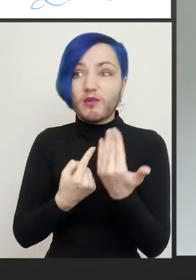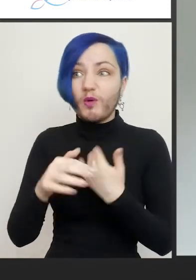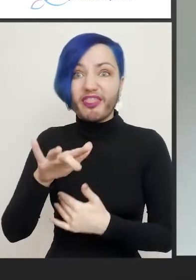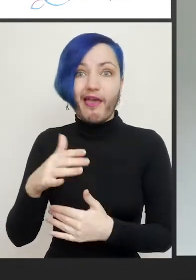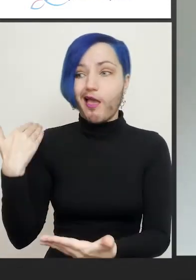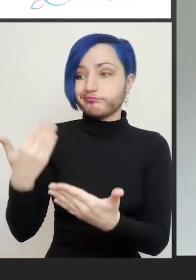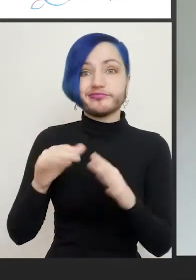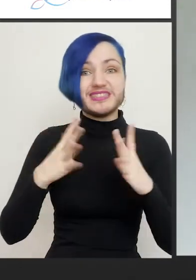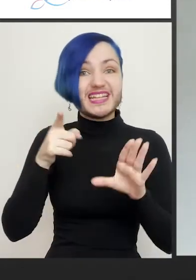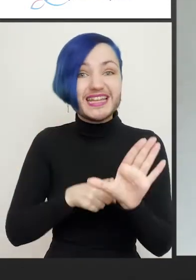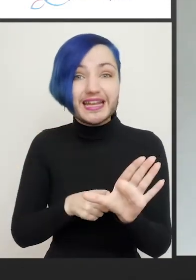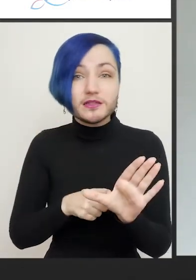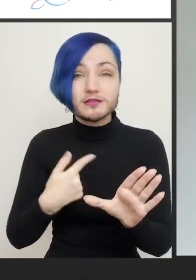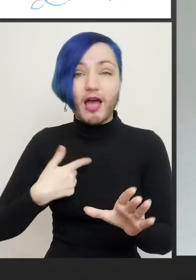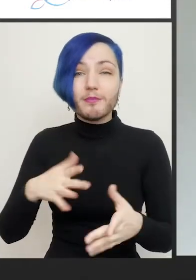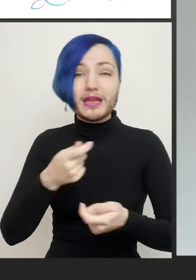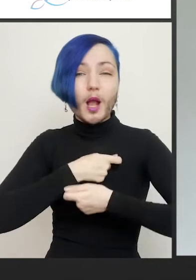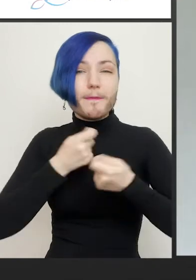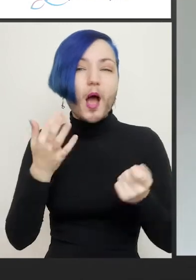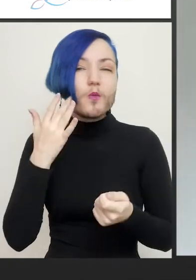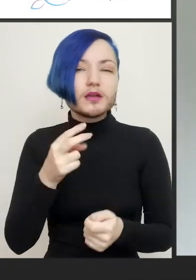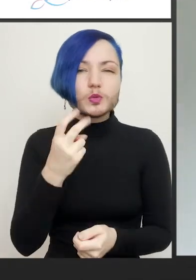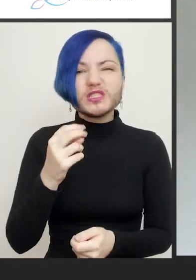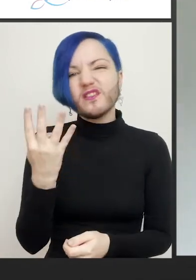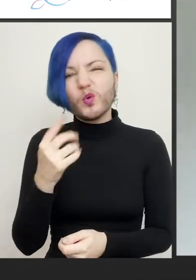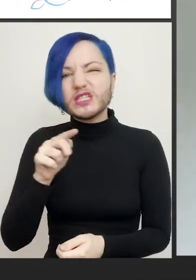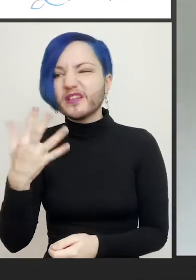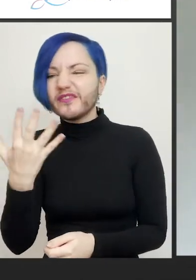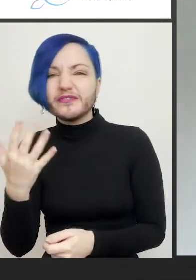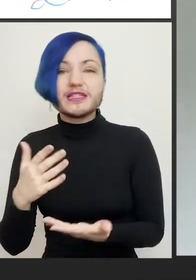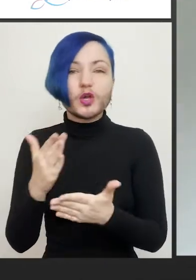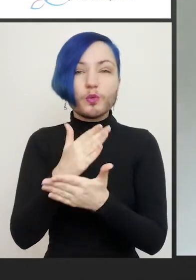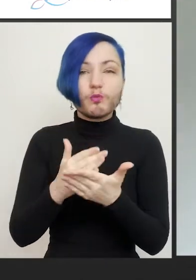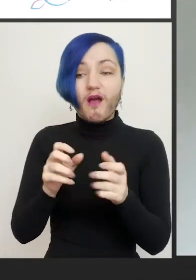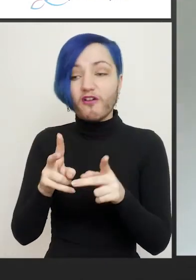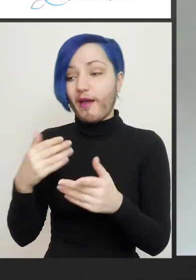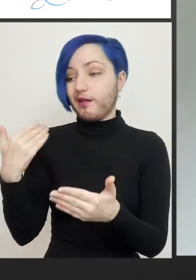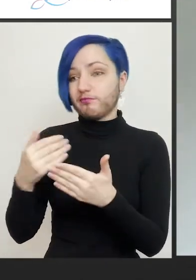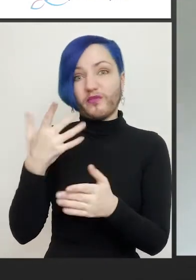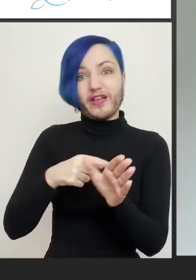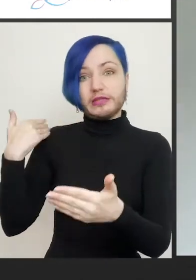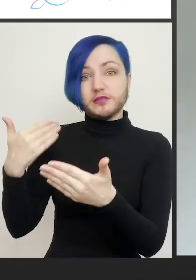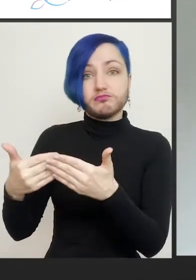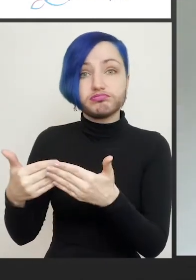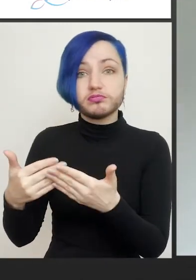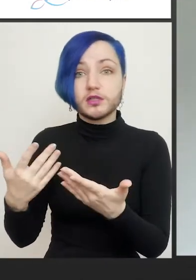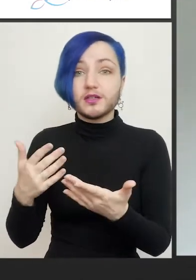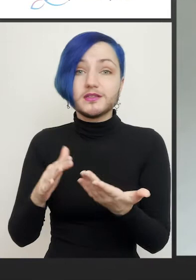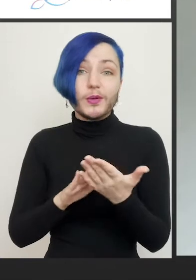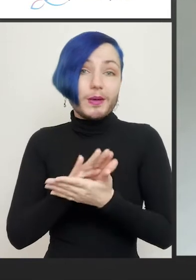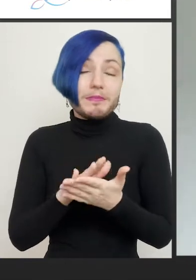I came out 2014, 2015, so kind of halfway through that decade we've had it, and it's become a